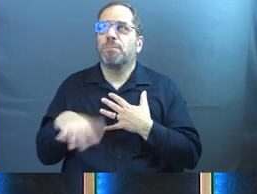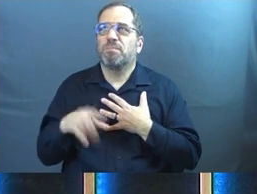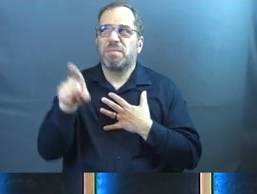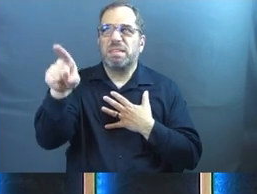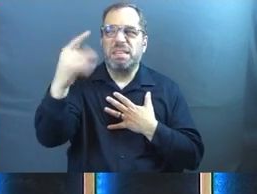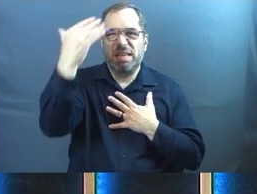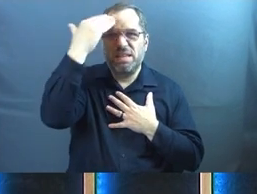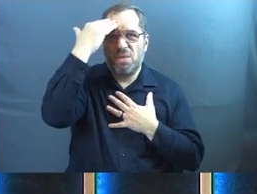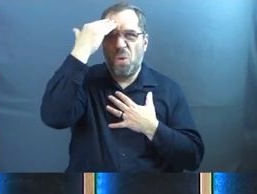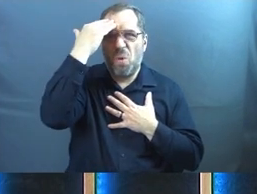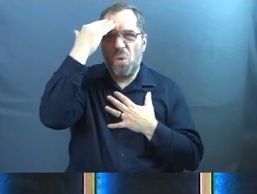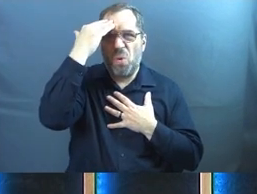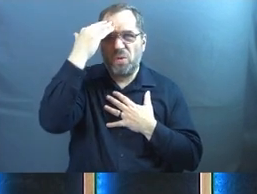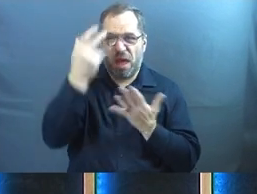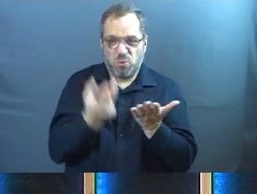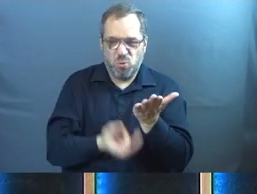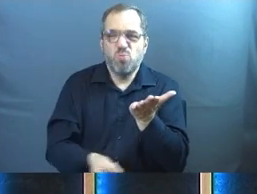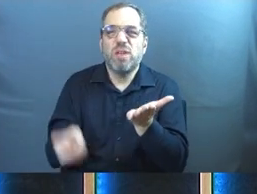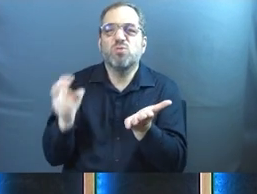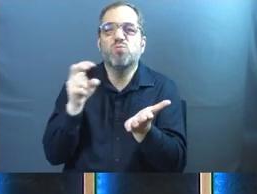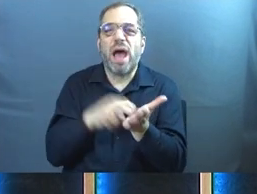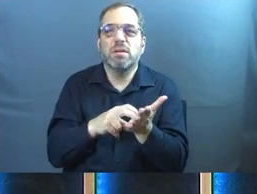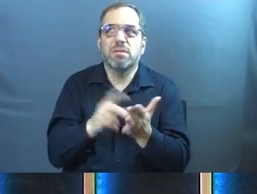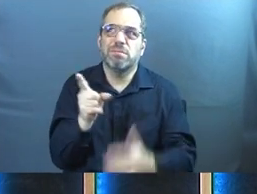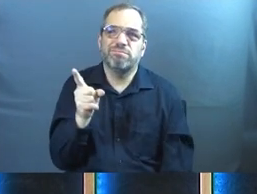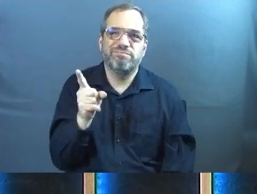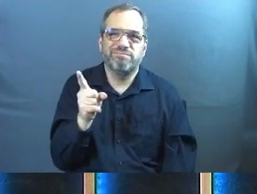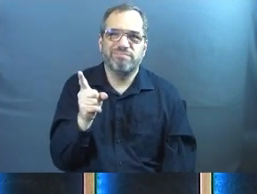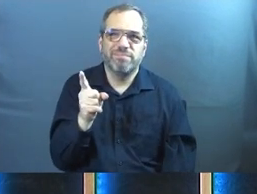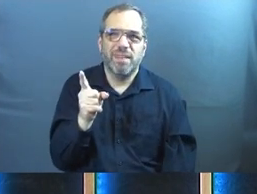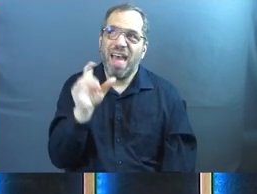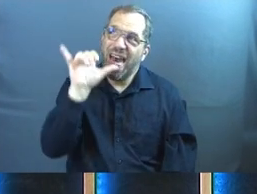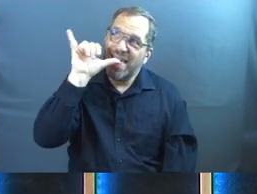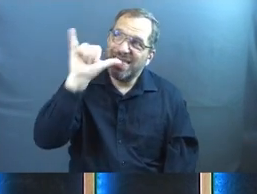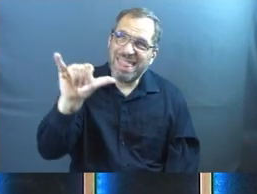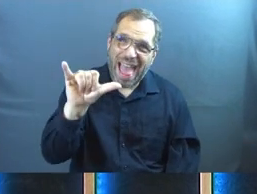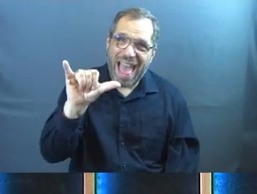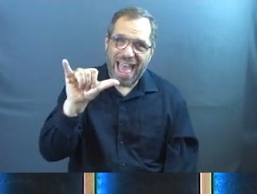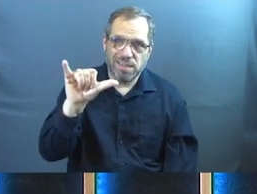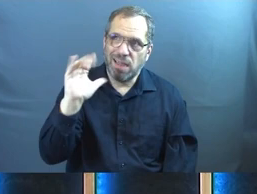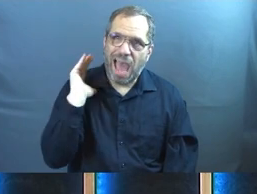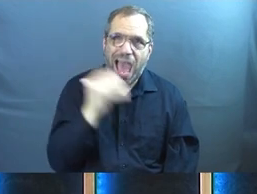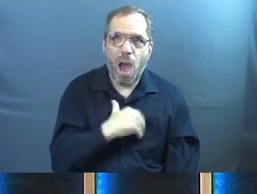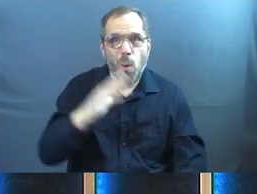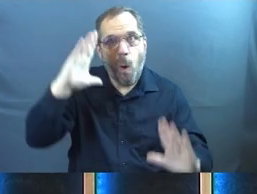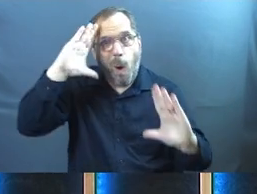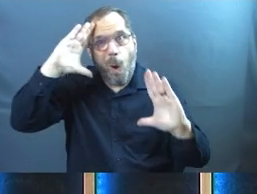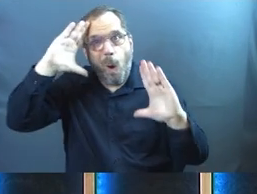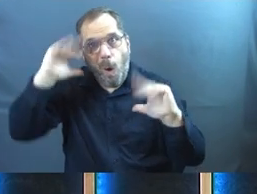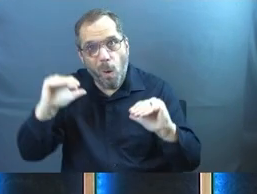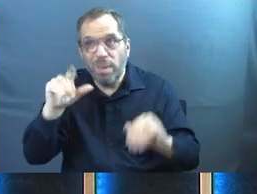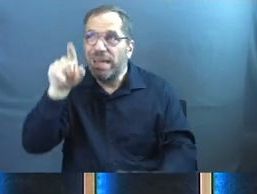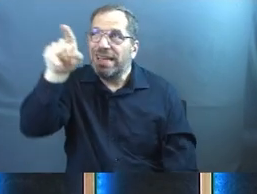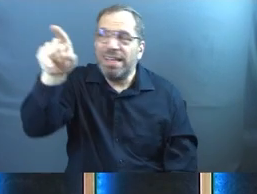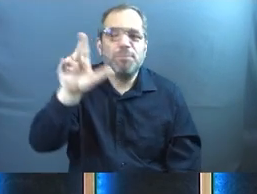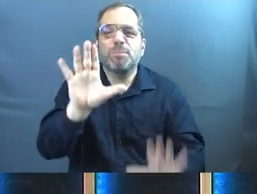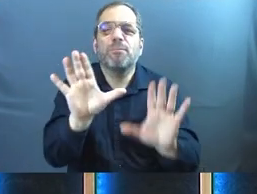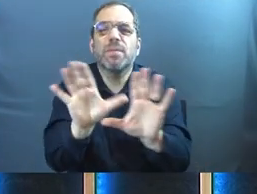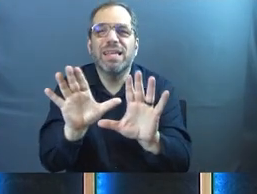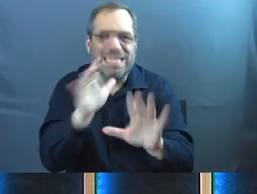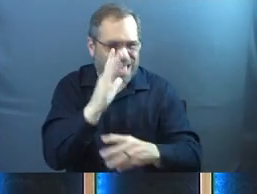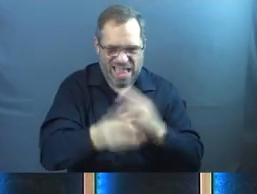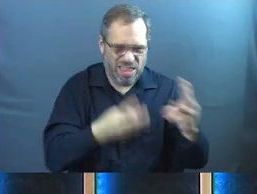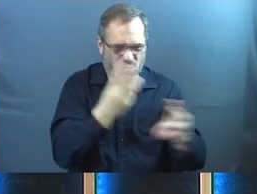He knows the way out of the grave. Yes. Like that's the source of our hope, is that he gets it. It's not